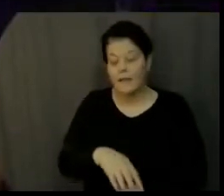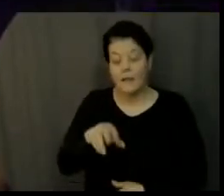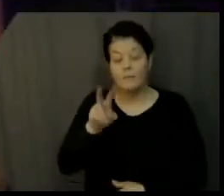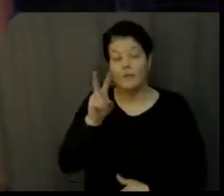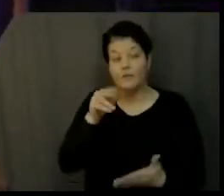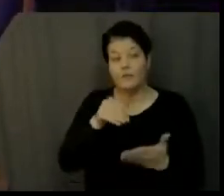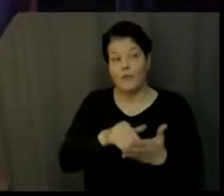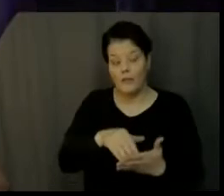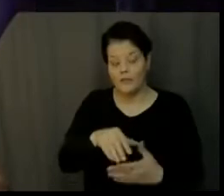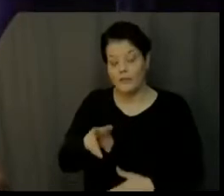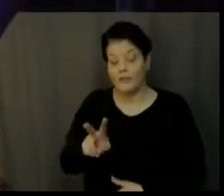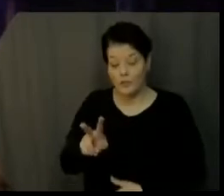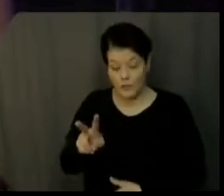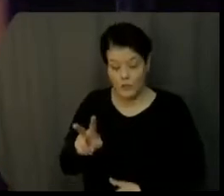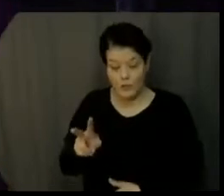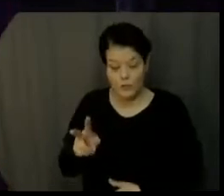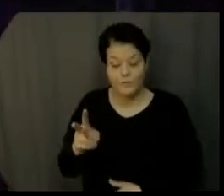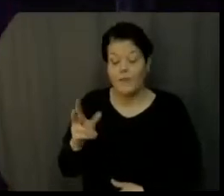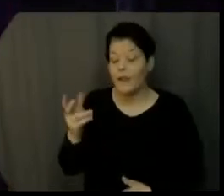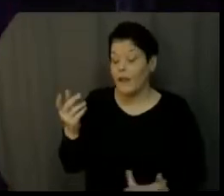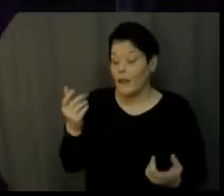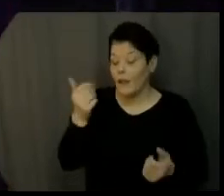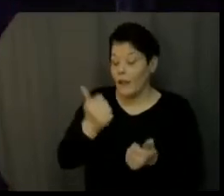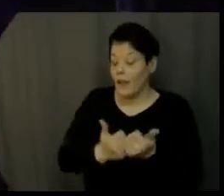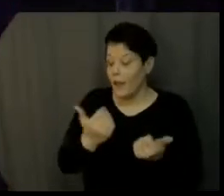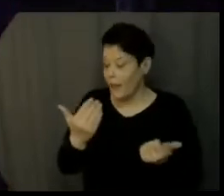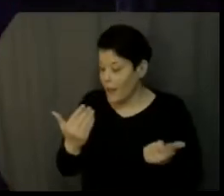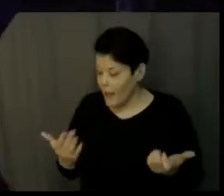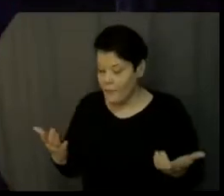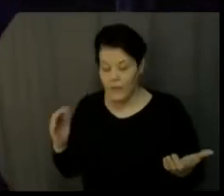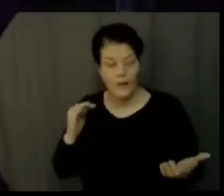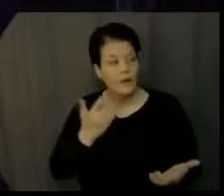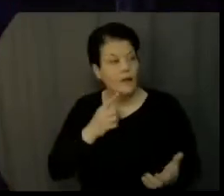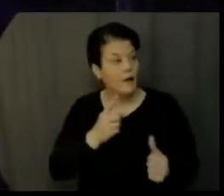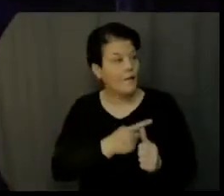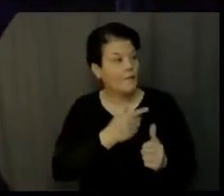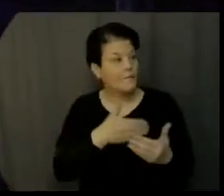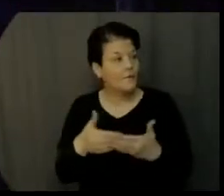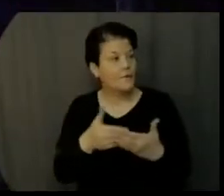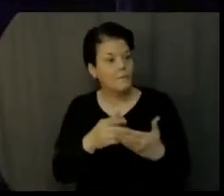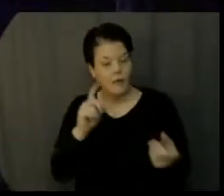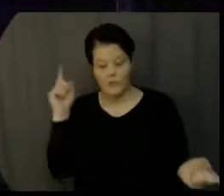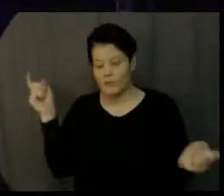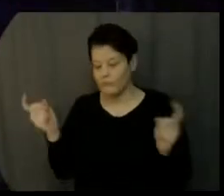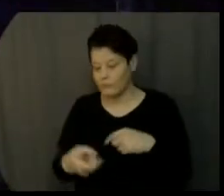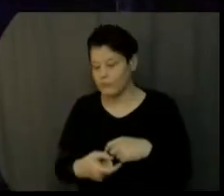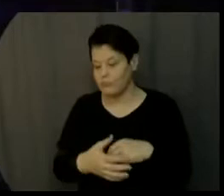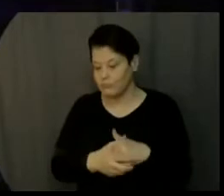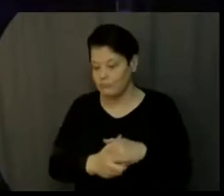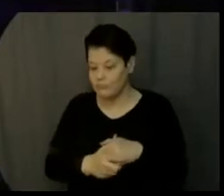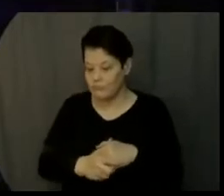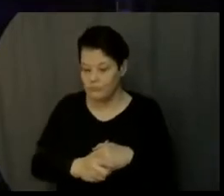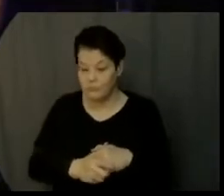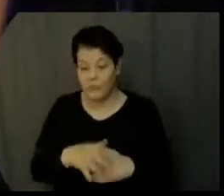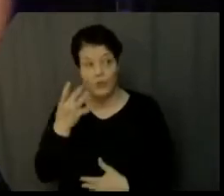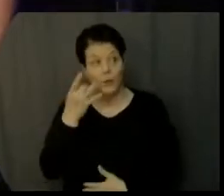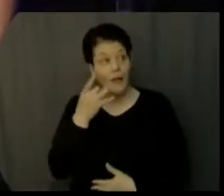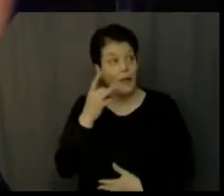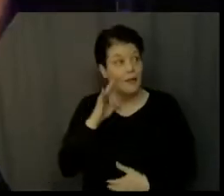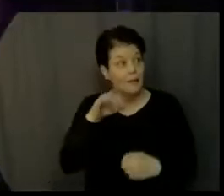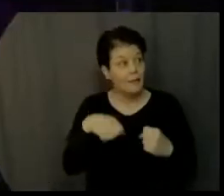over 18 years ago. And, when we brought him home, we made preparations for him,